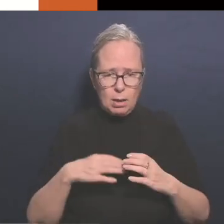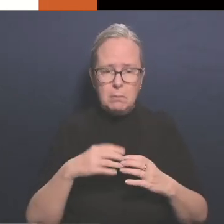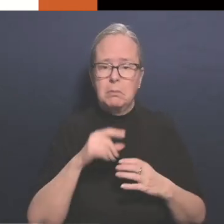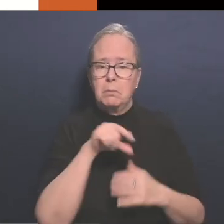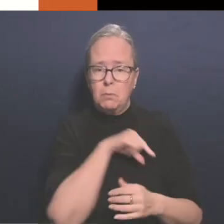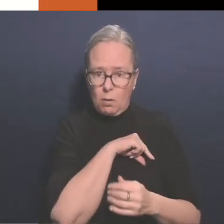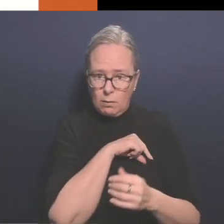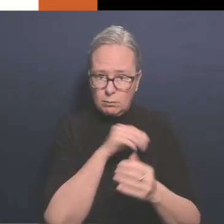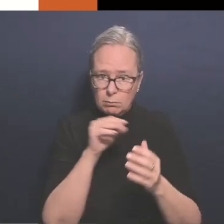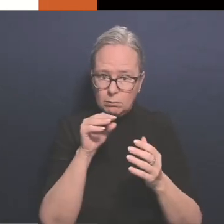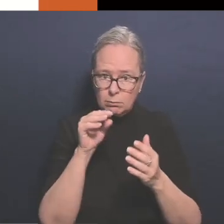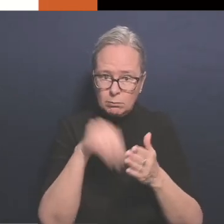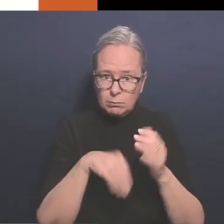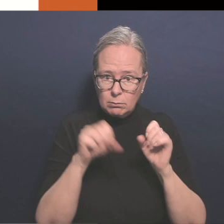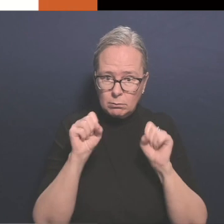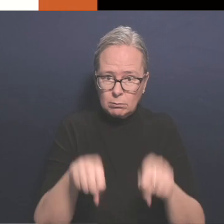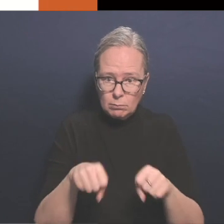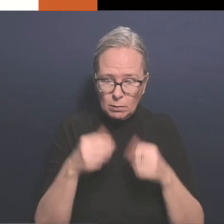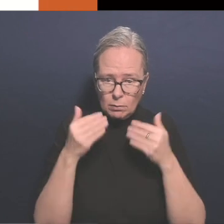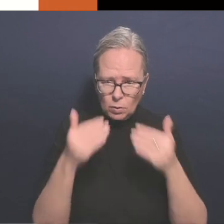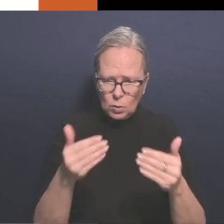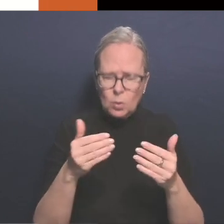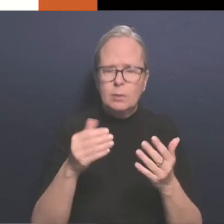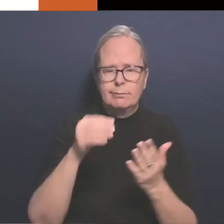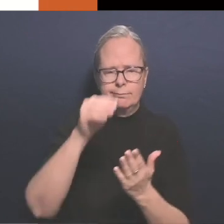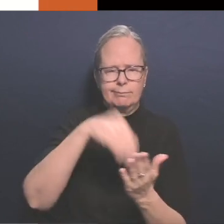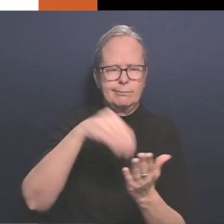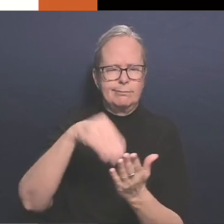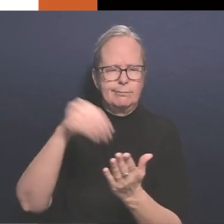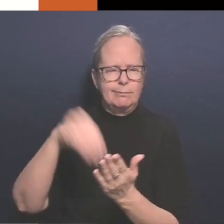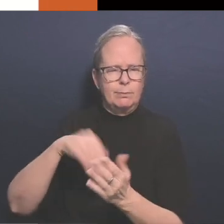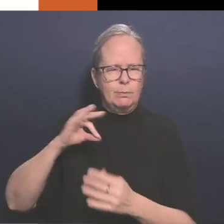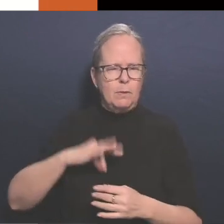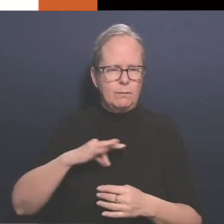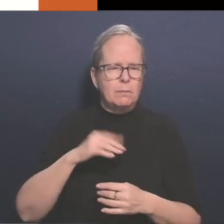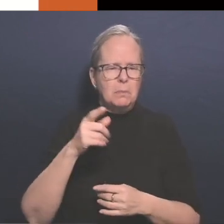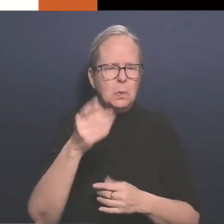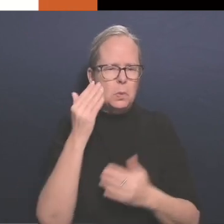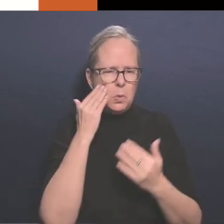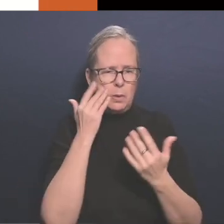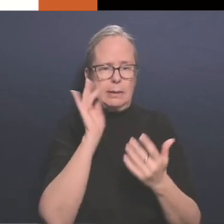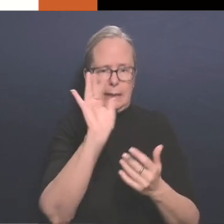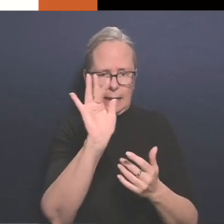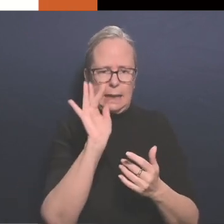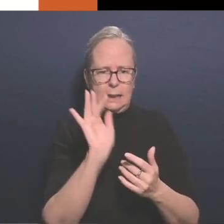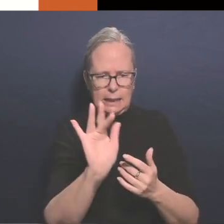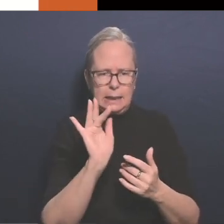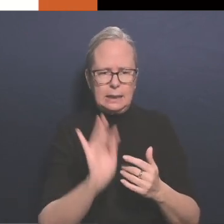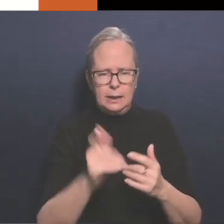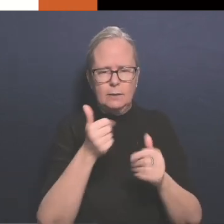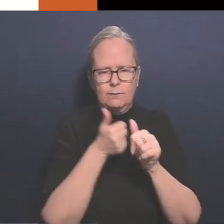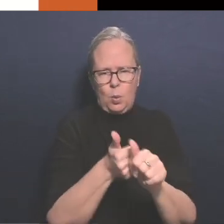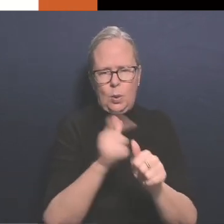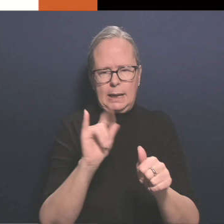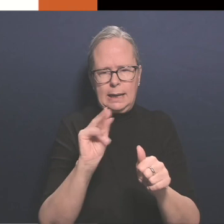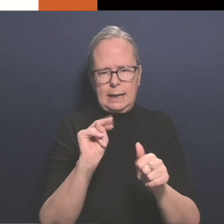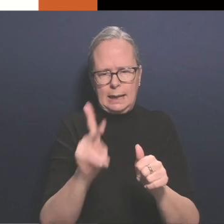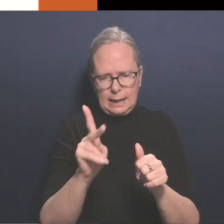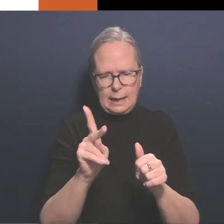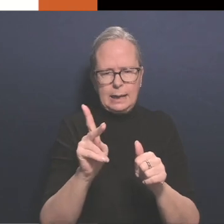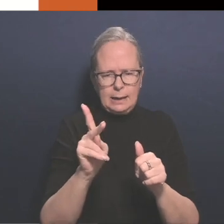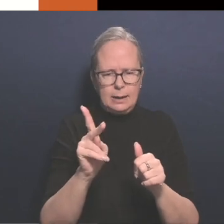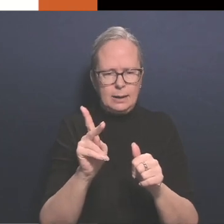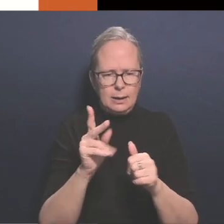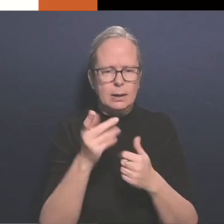That's all the questions. Great, thank you. So again, we'd like to thank you so much for your interest in